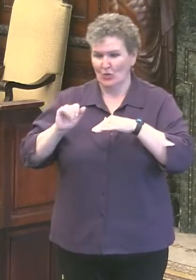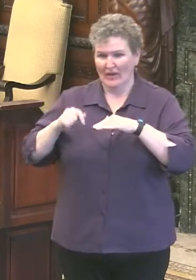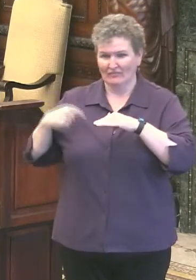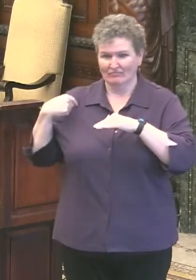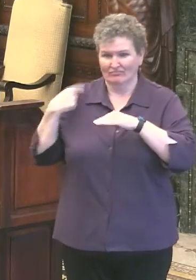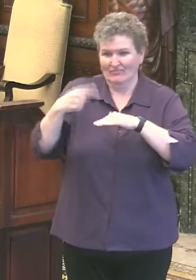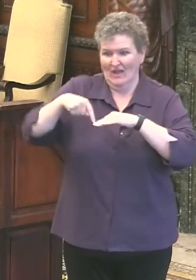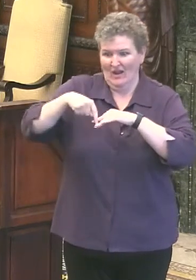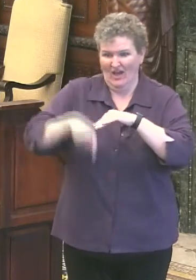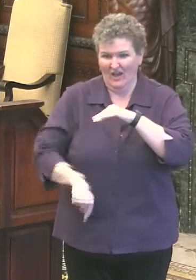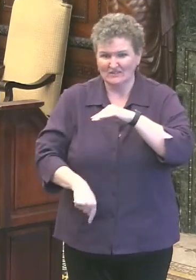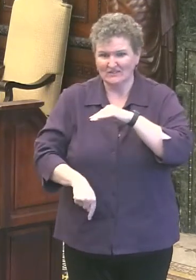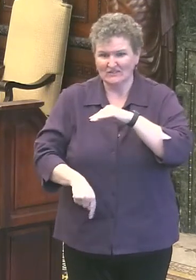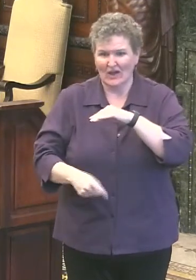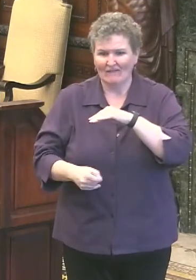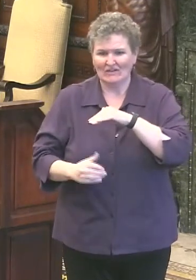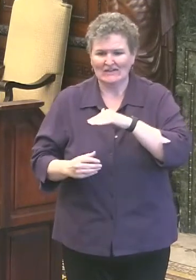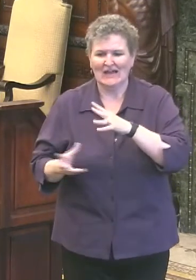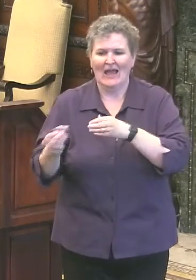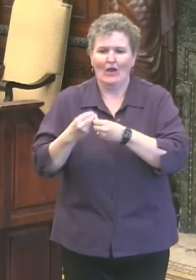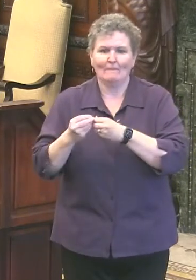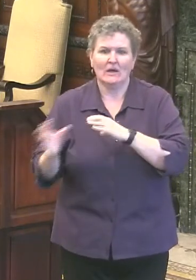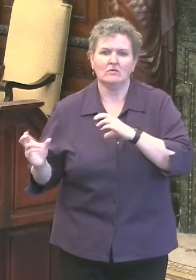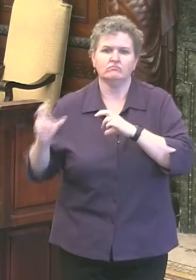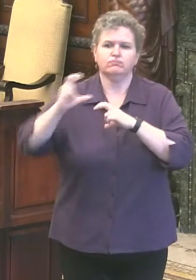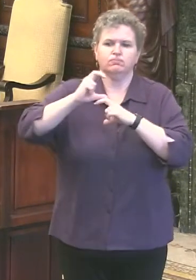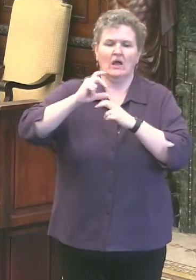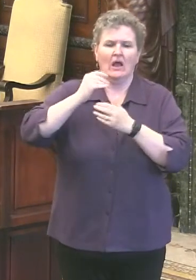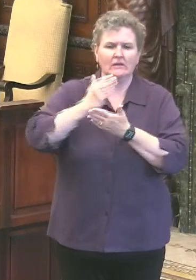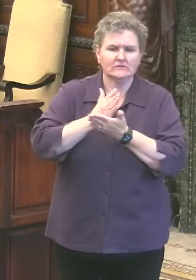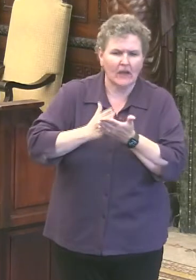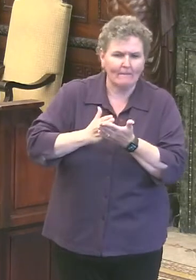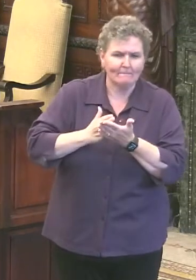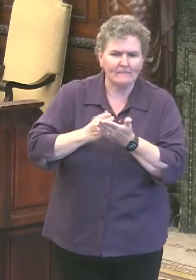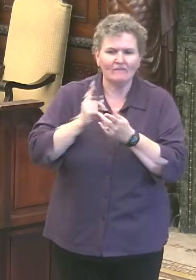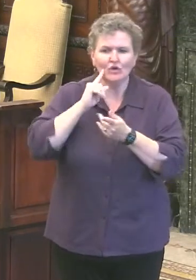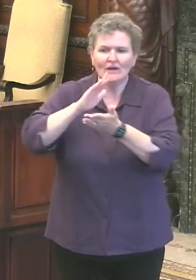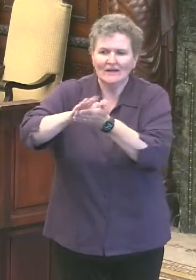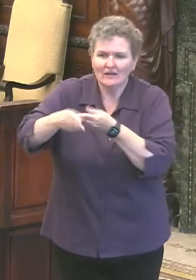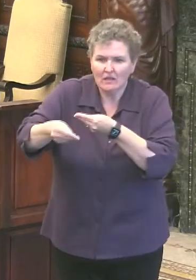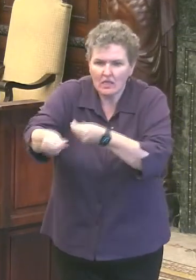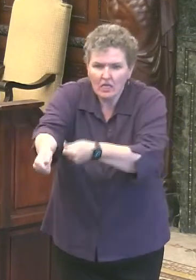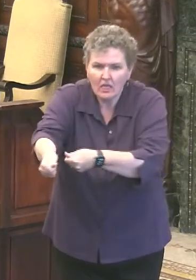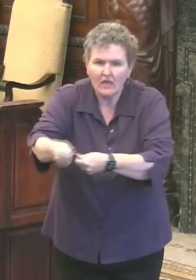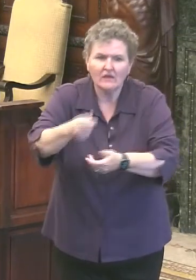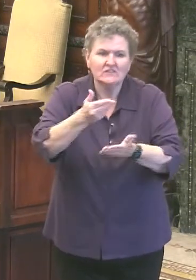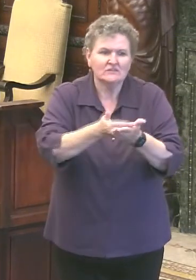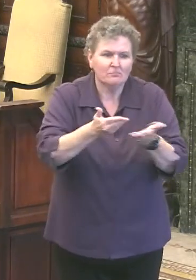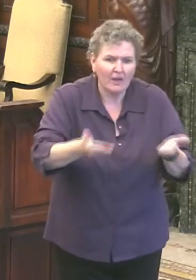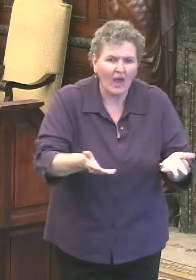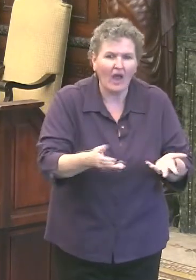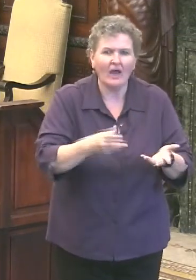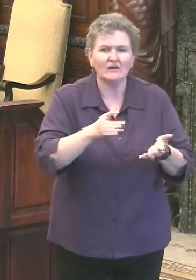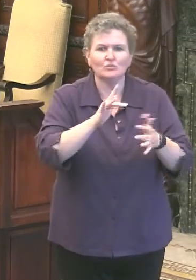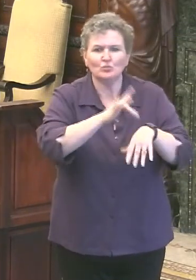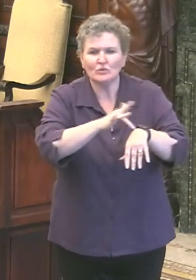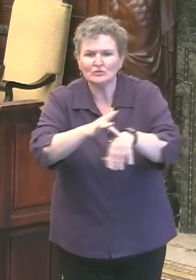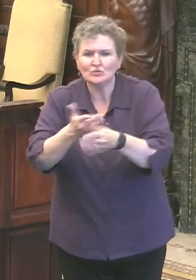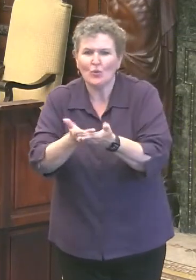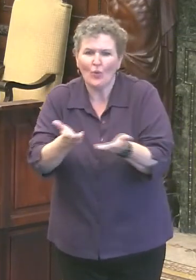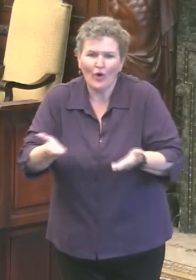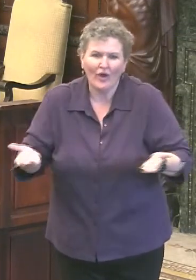of the extra costs will be in terms of additional cleaners, additional supplies and resources, but do not have a ballpark figure